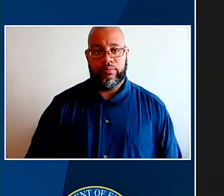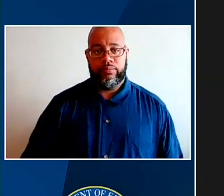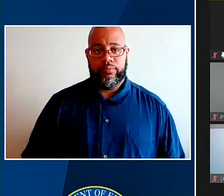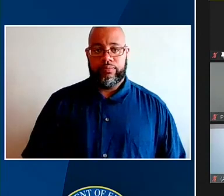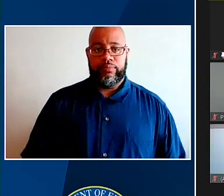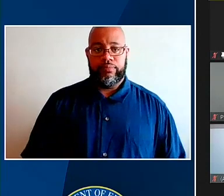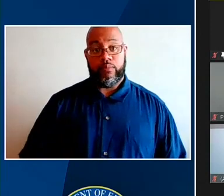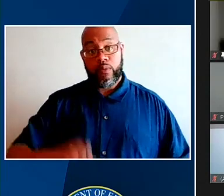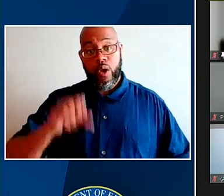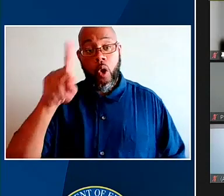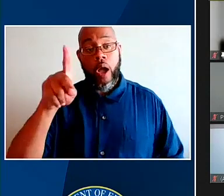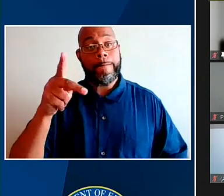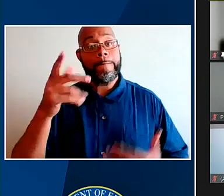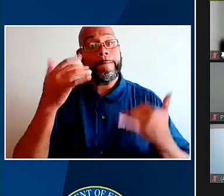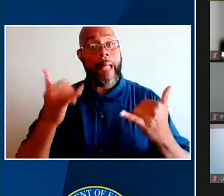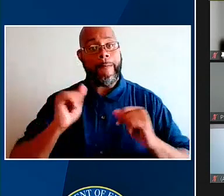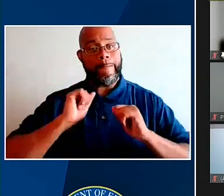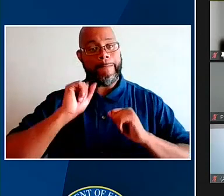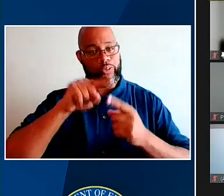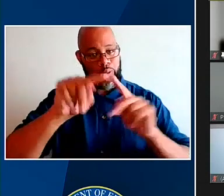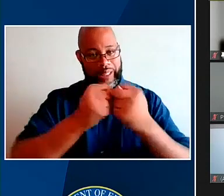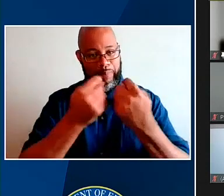Great. All right, Greg, back to you and your team.